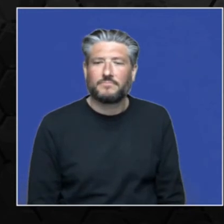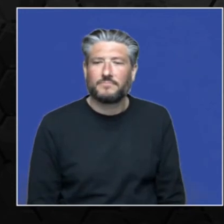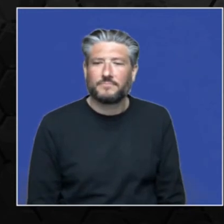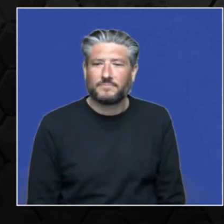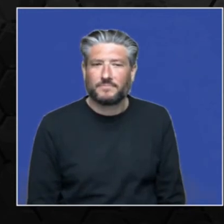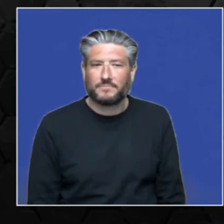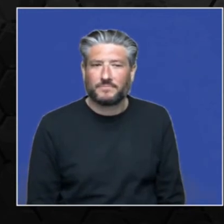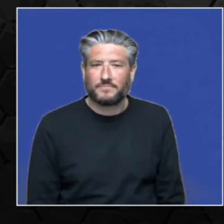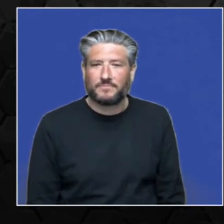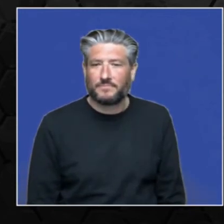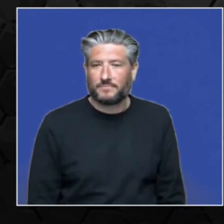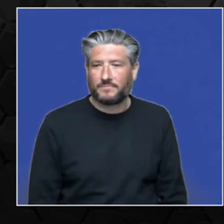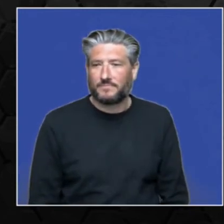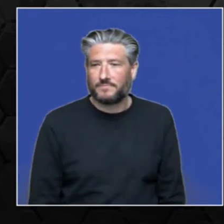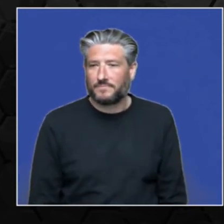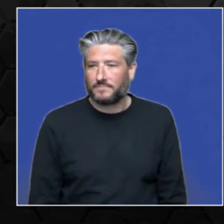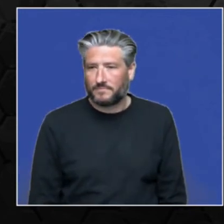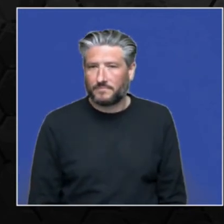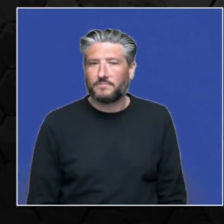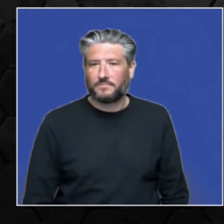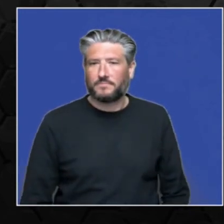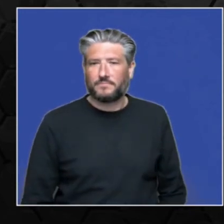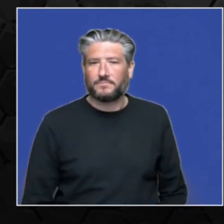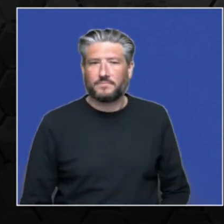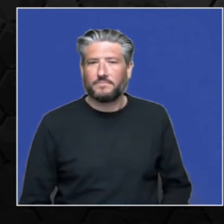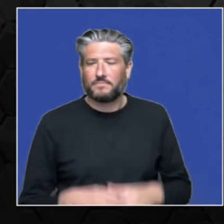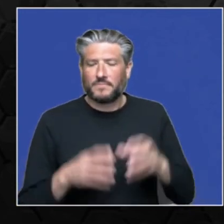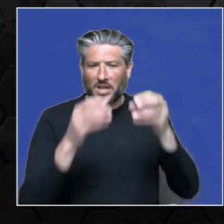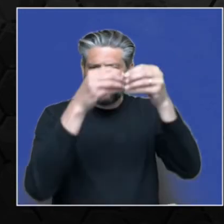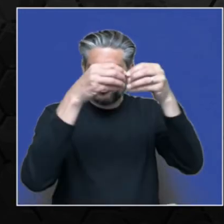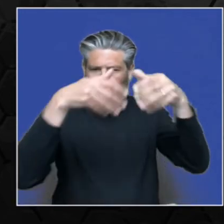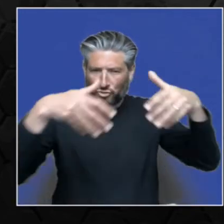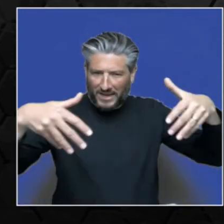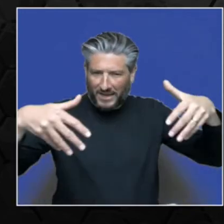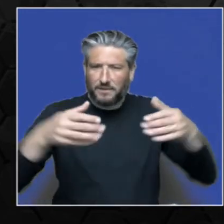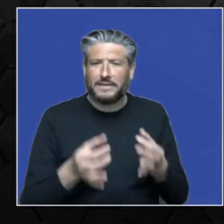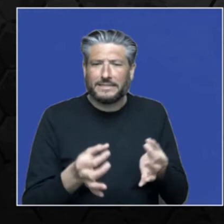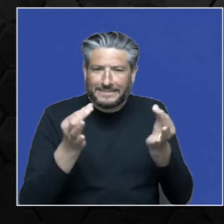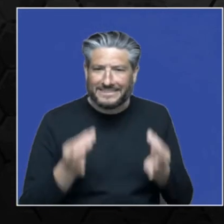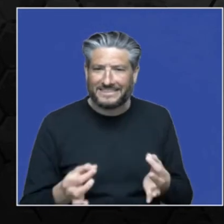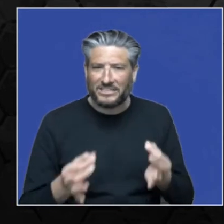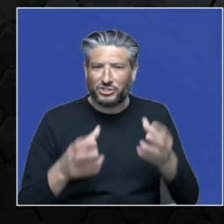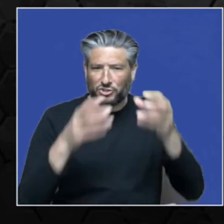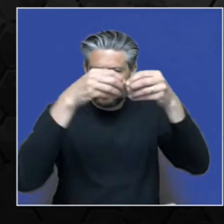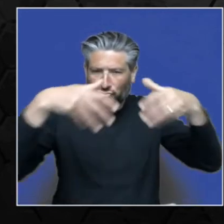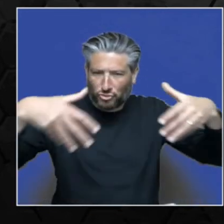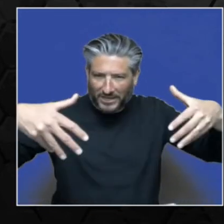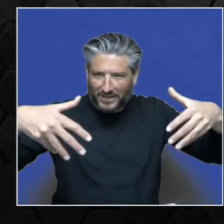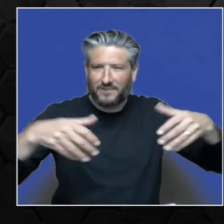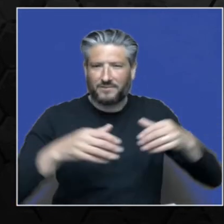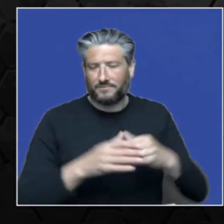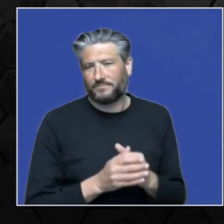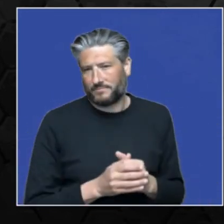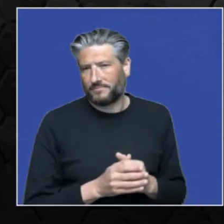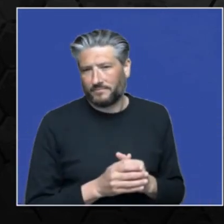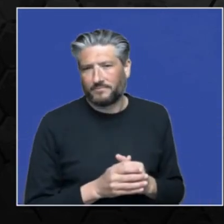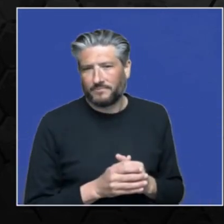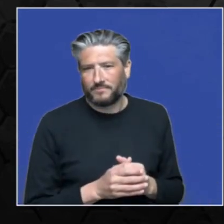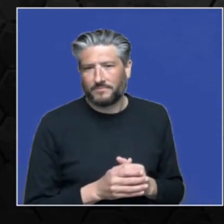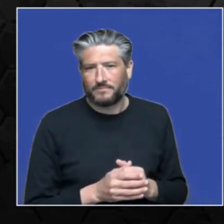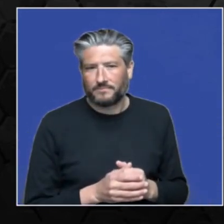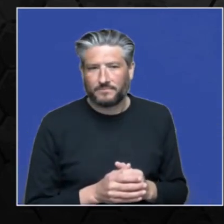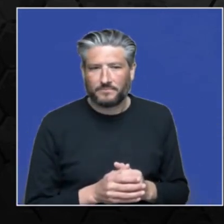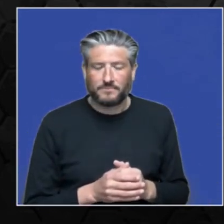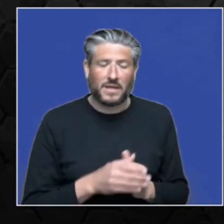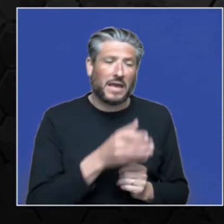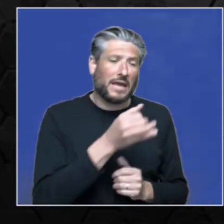And decision tree algorithm splits the data into two or more sets. They use if-then rules to separate